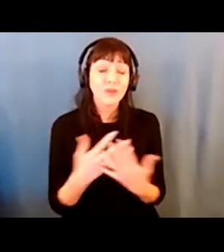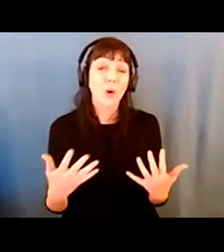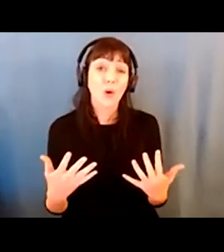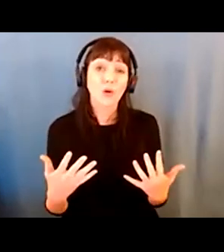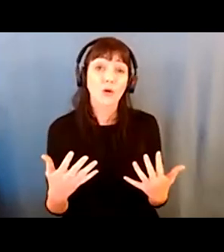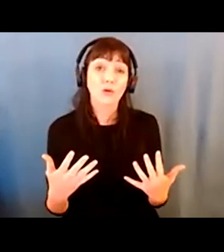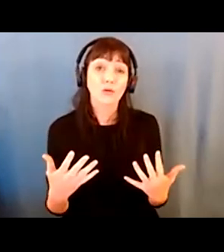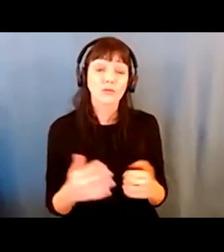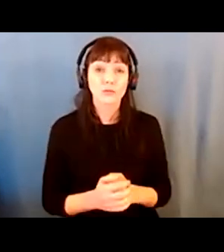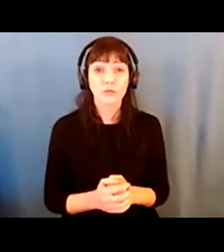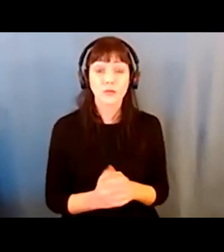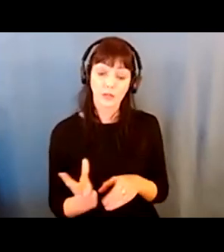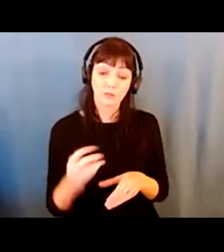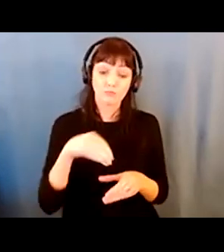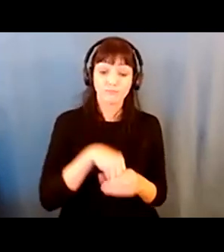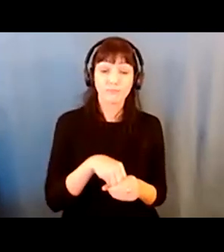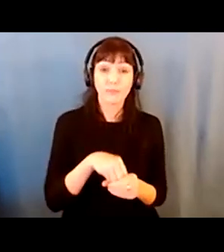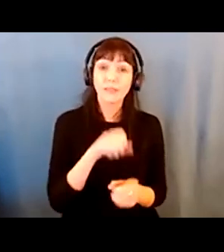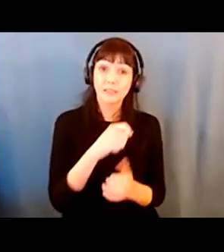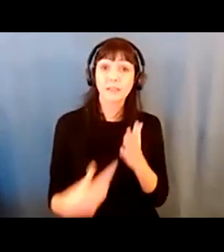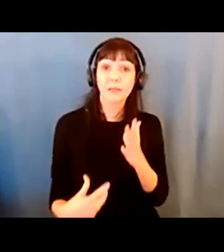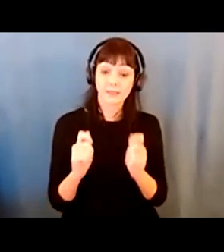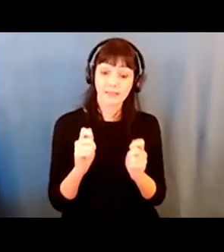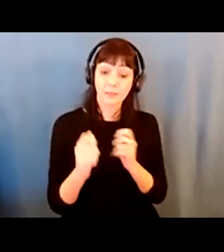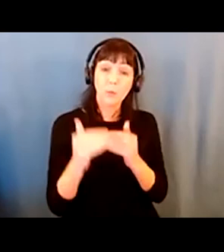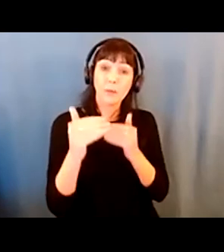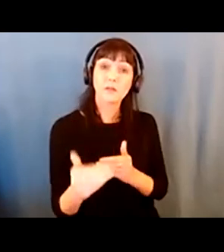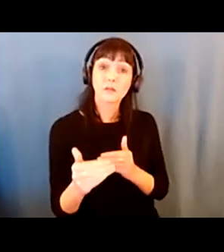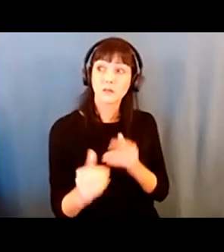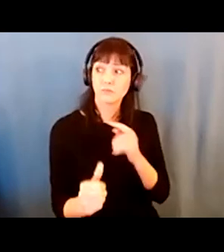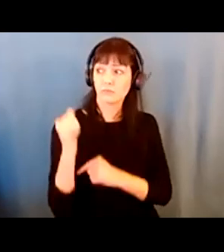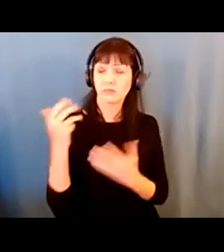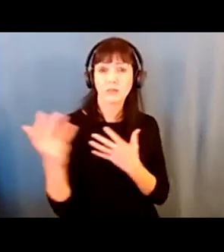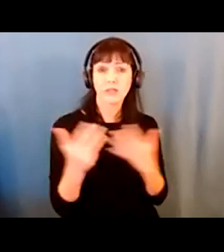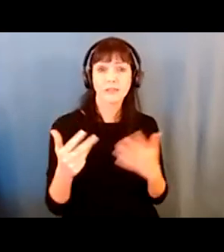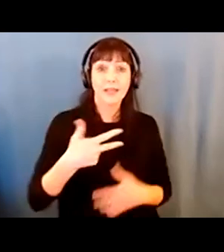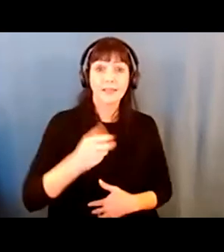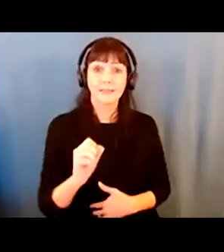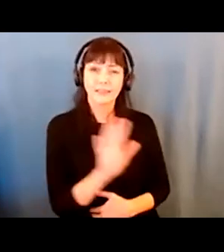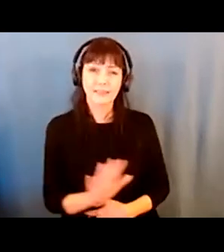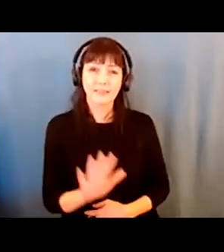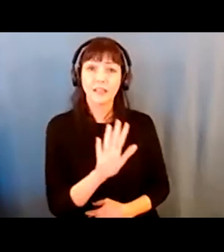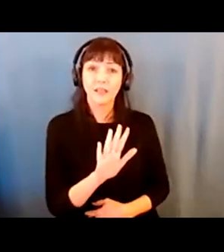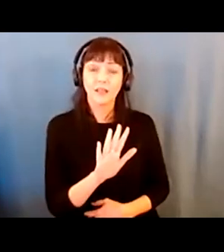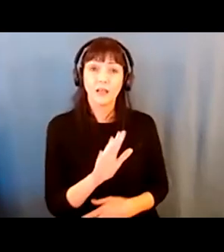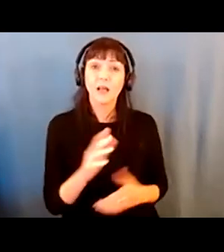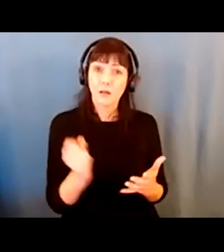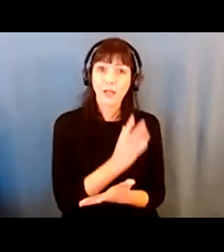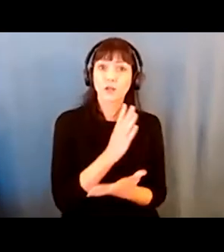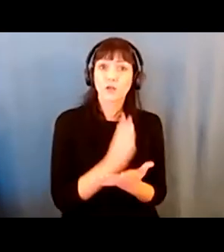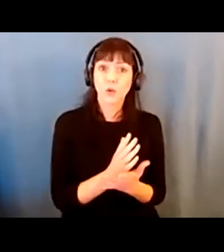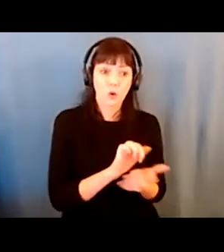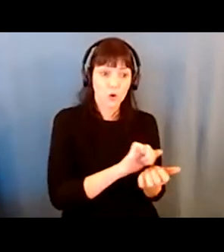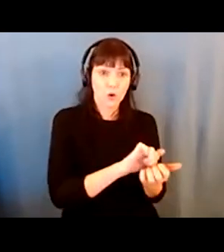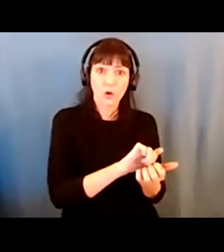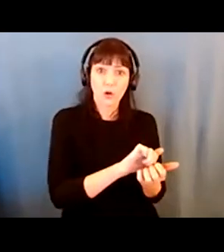And I joined the disability movement in the 80s and I just surrounded myself with colleagues and, you know, old school work comrades and